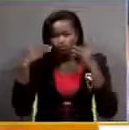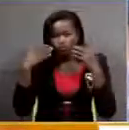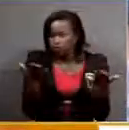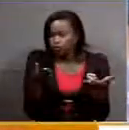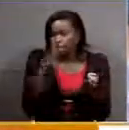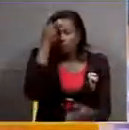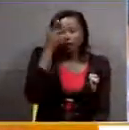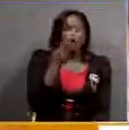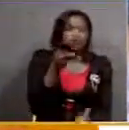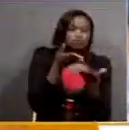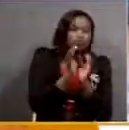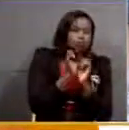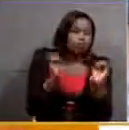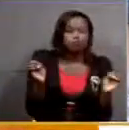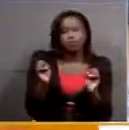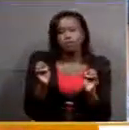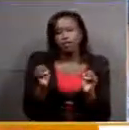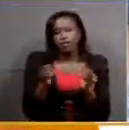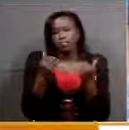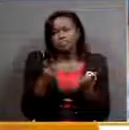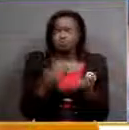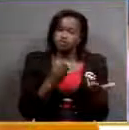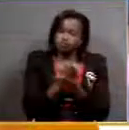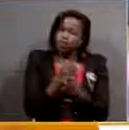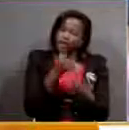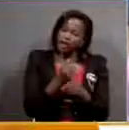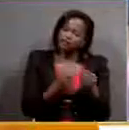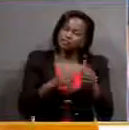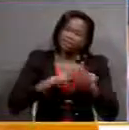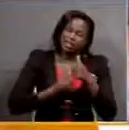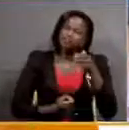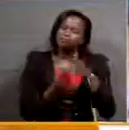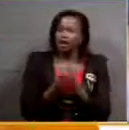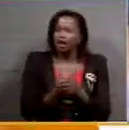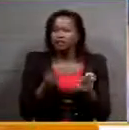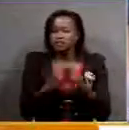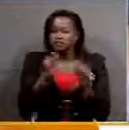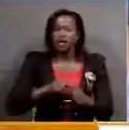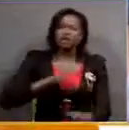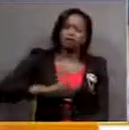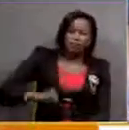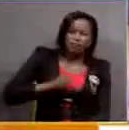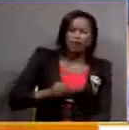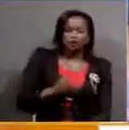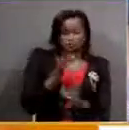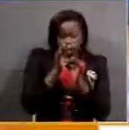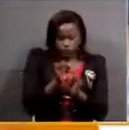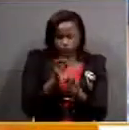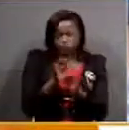around, so we face a lot of challenges. We can go and we club, we can take shisha, we can take